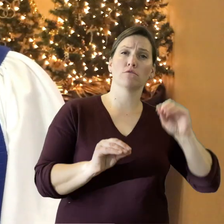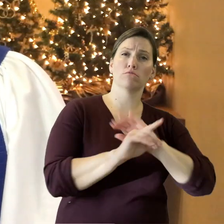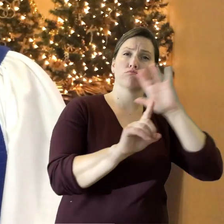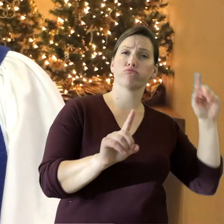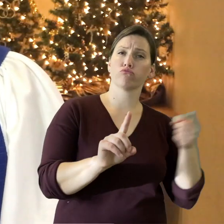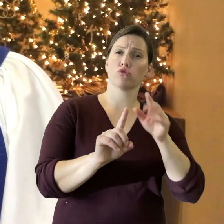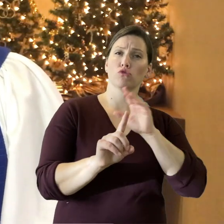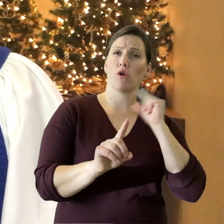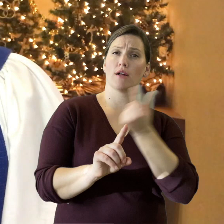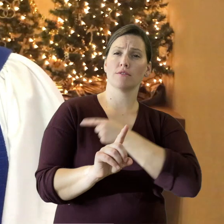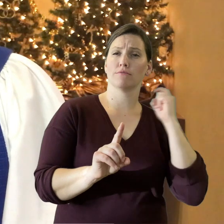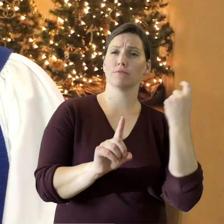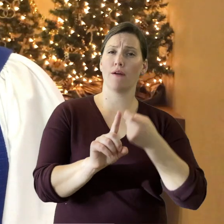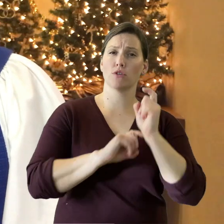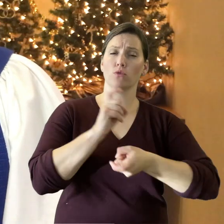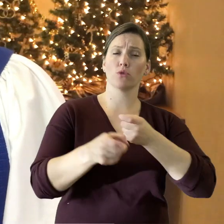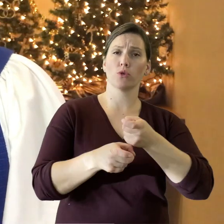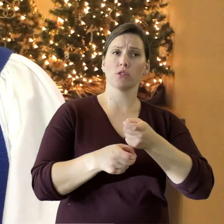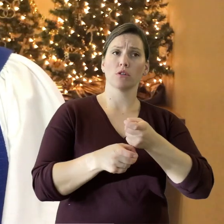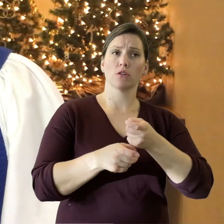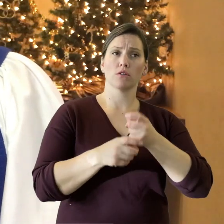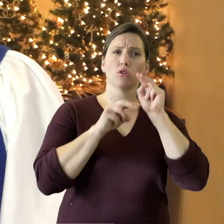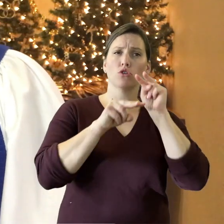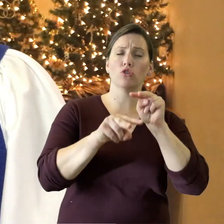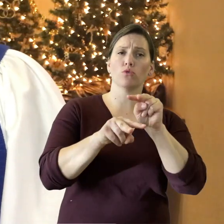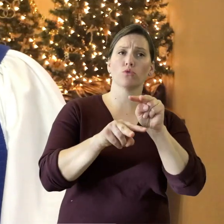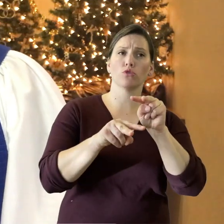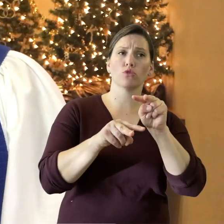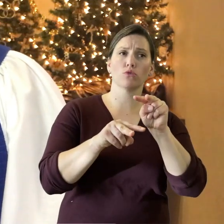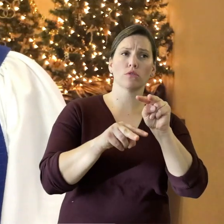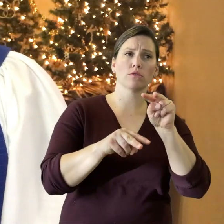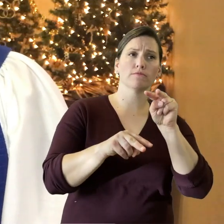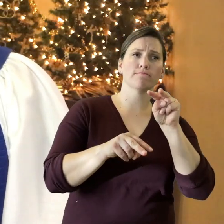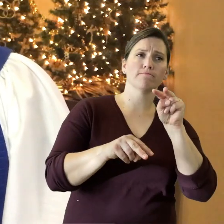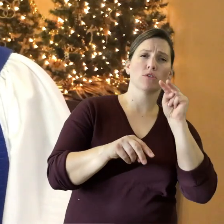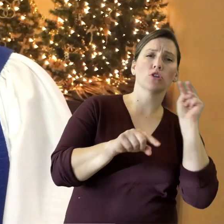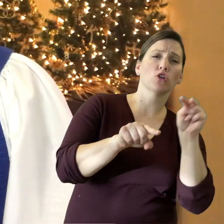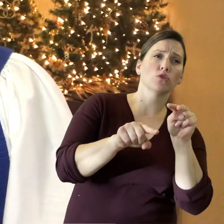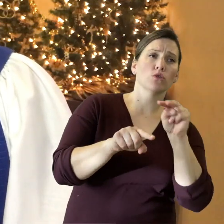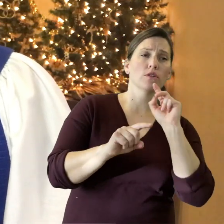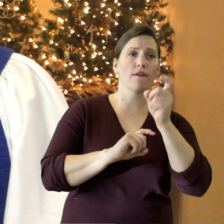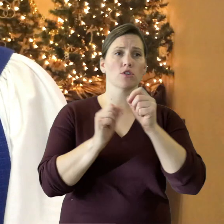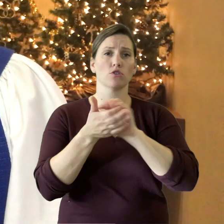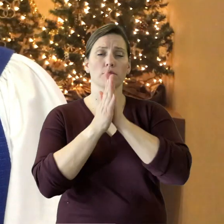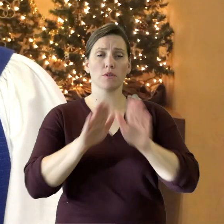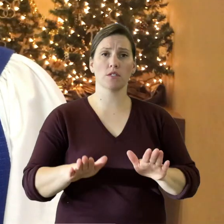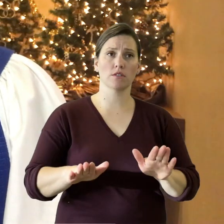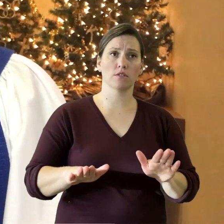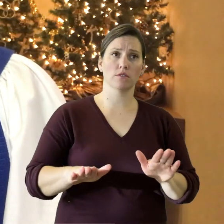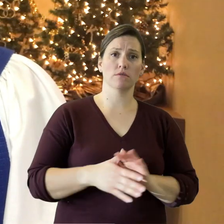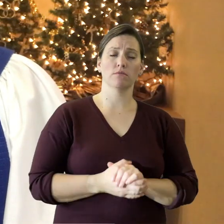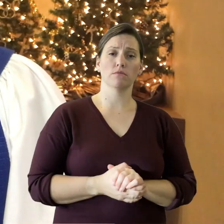make his face to shine upon you and be gracious unto you. May the Lord turn his face towards you and give you